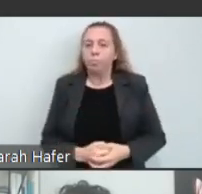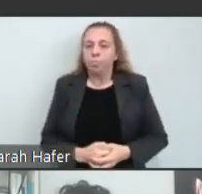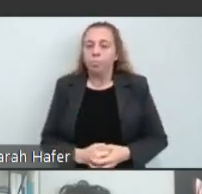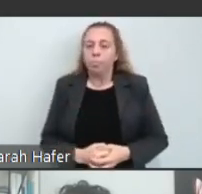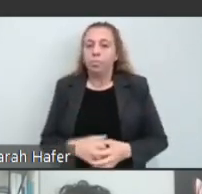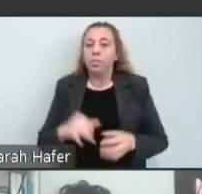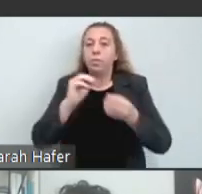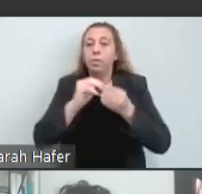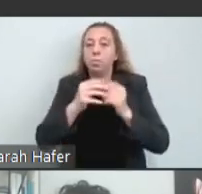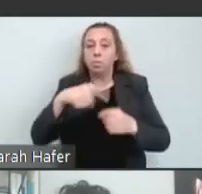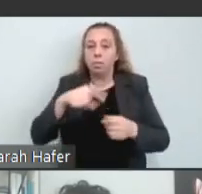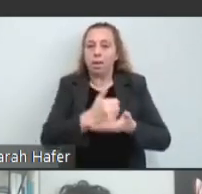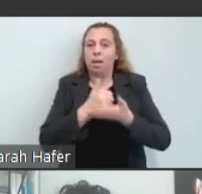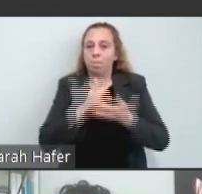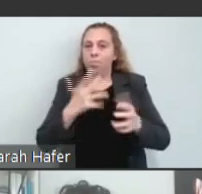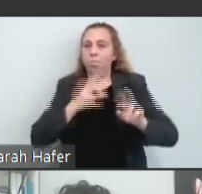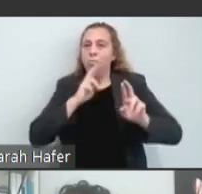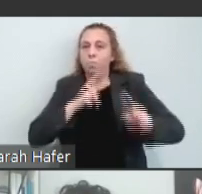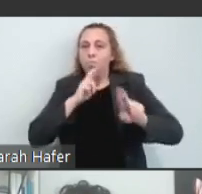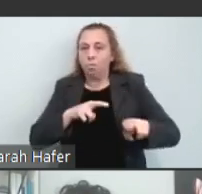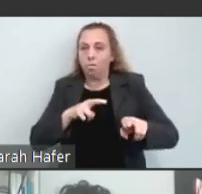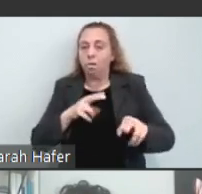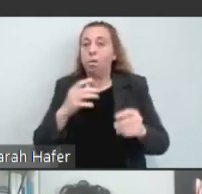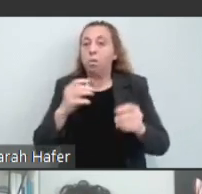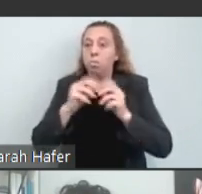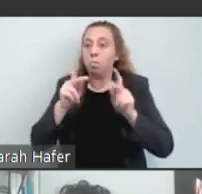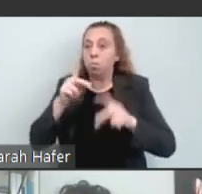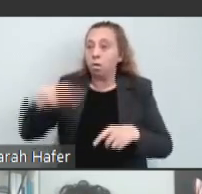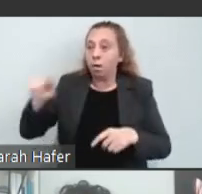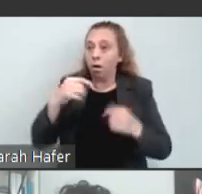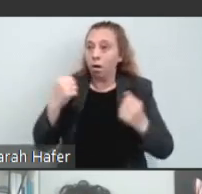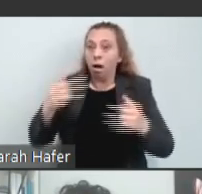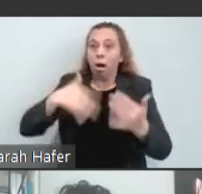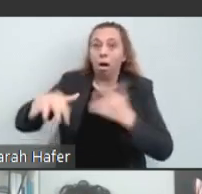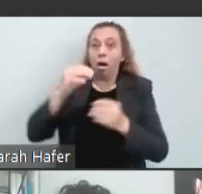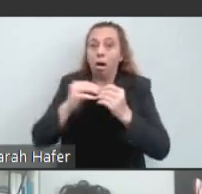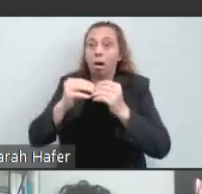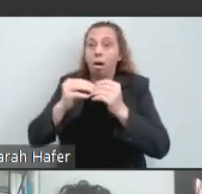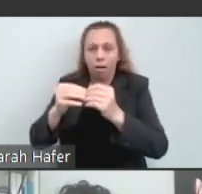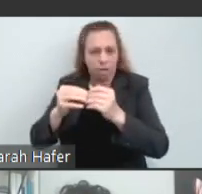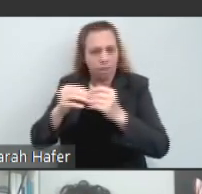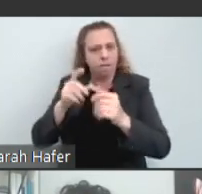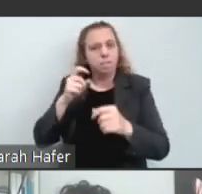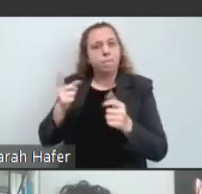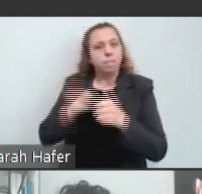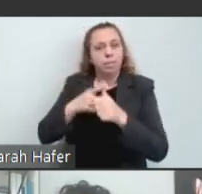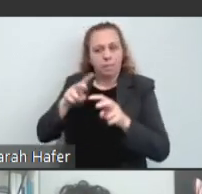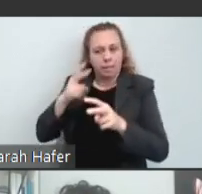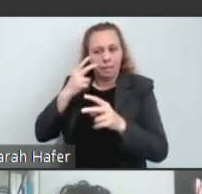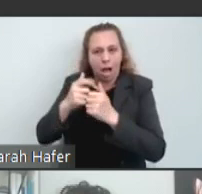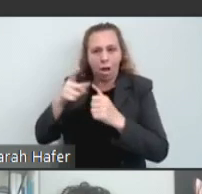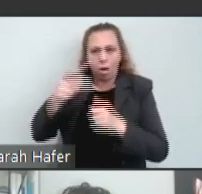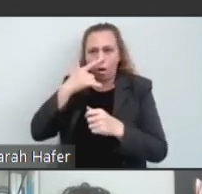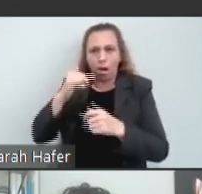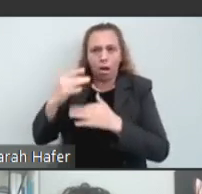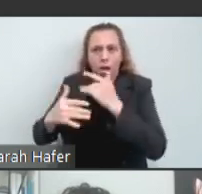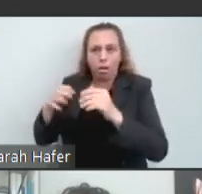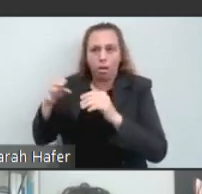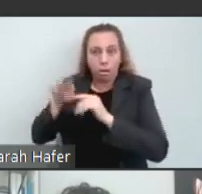more people are back closer together. Everyone is anxious to reopen businesses and to resume